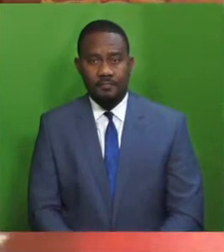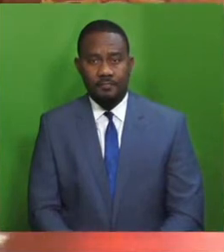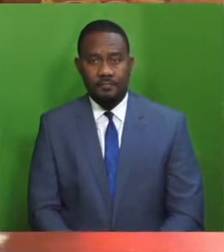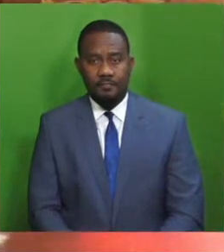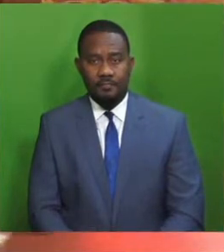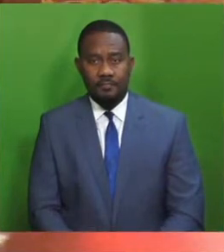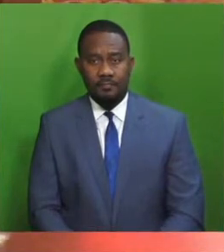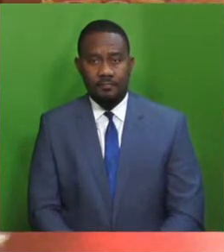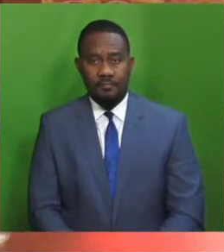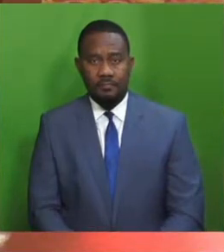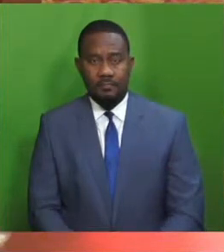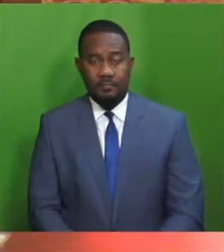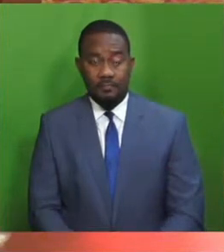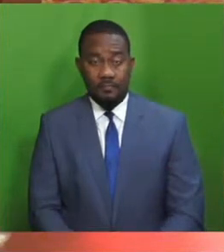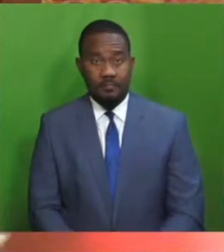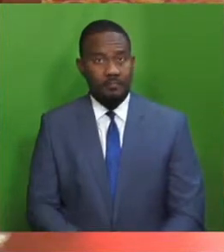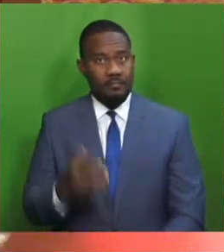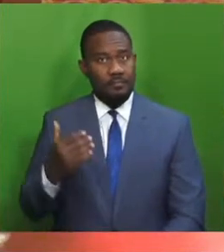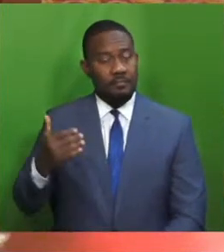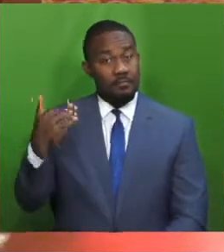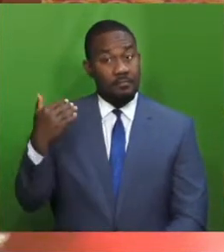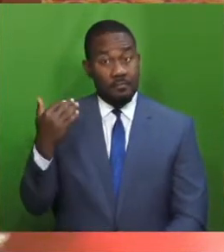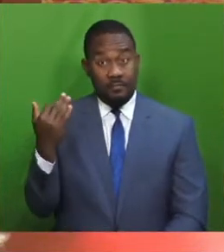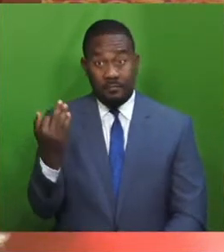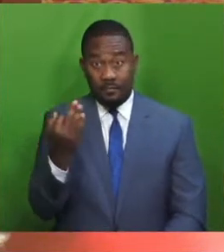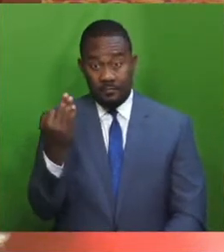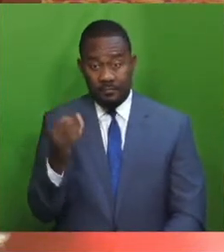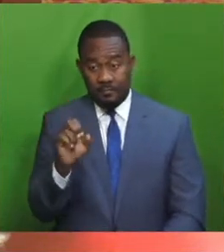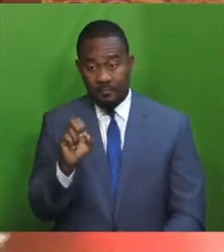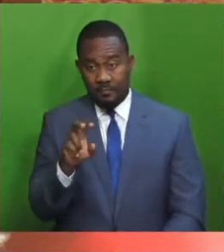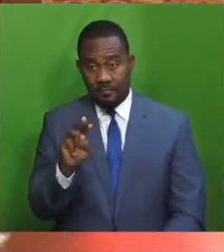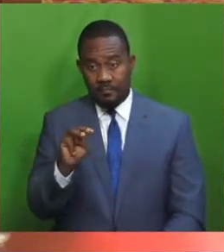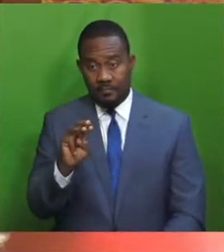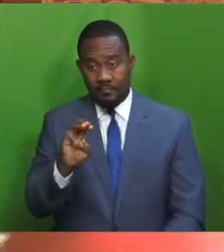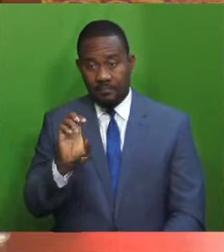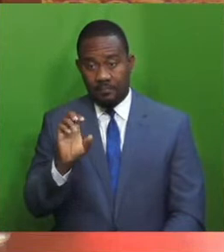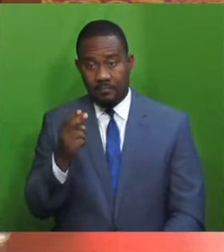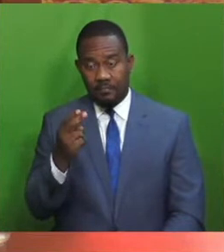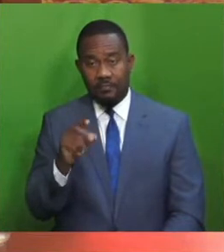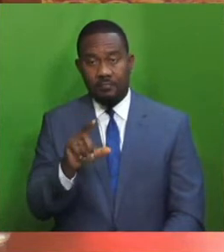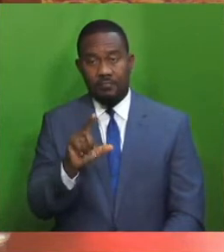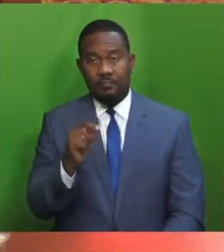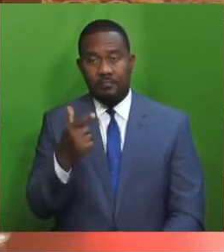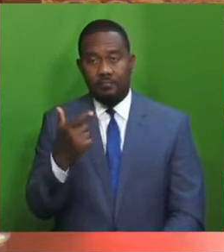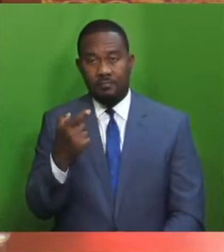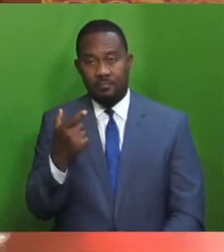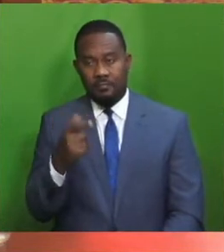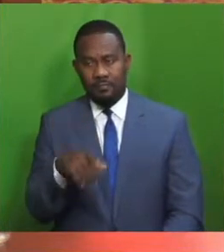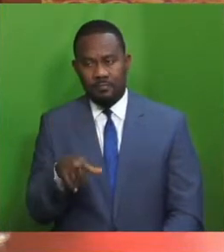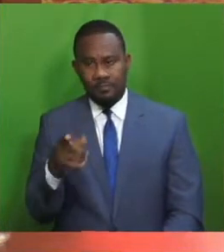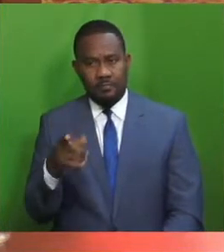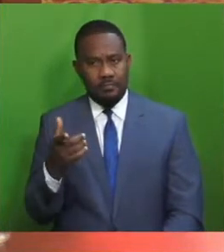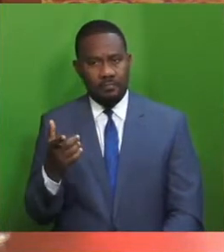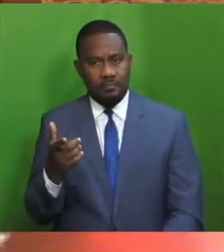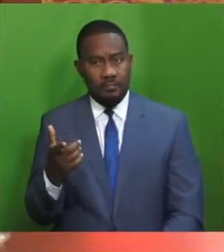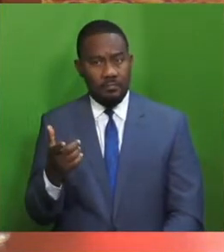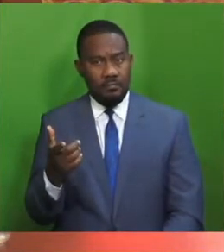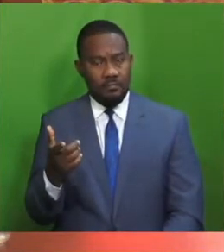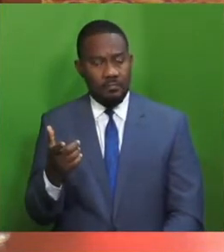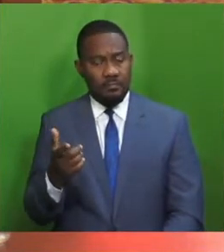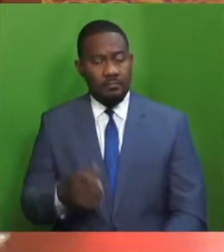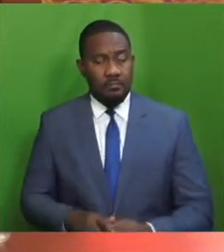On Friday, 12 March 2021, when the then minister with temporary